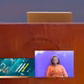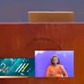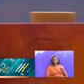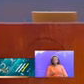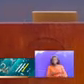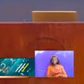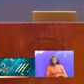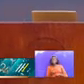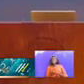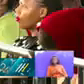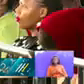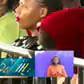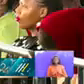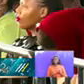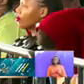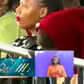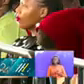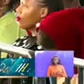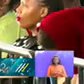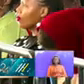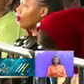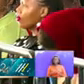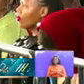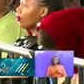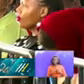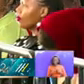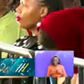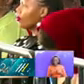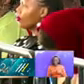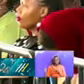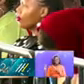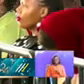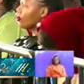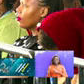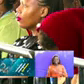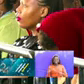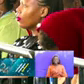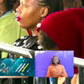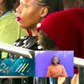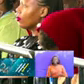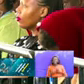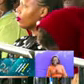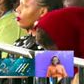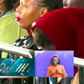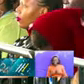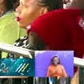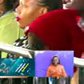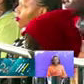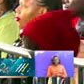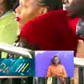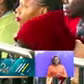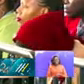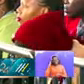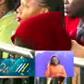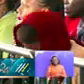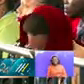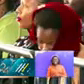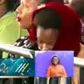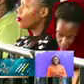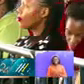but there is a problem when we have a generation that has a clean head and clean hands but don't have clean